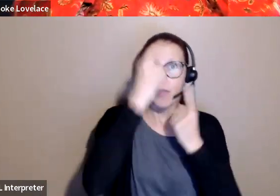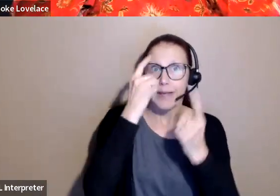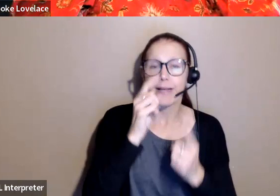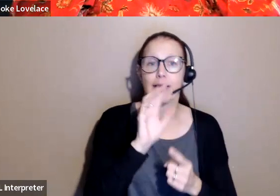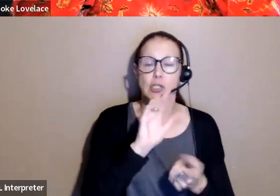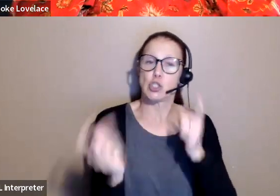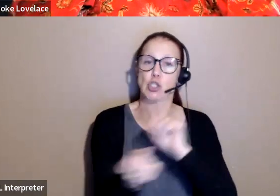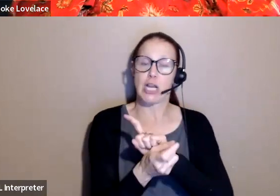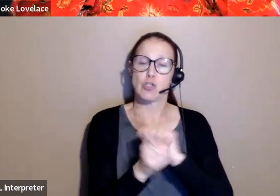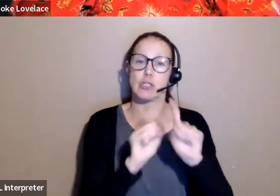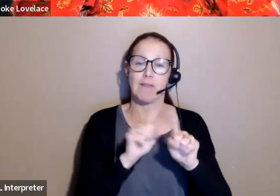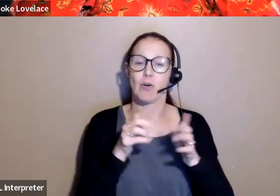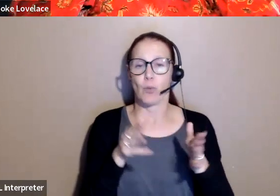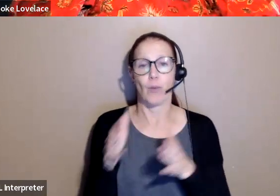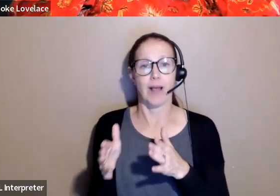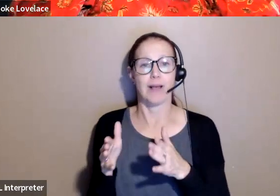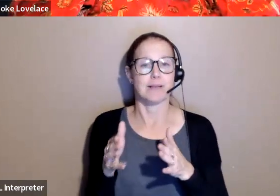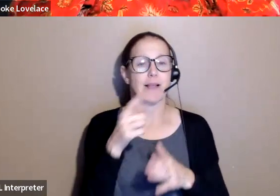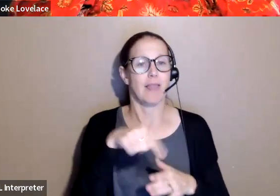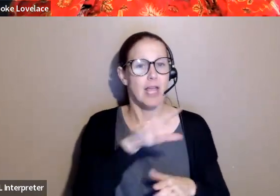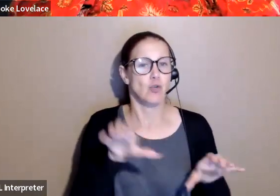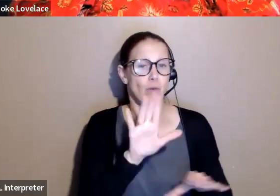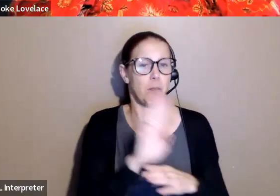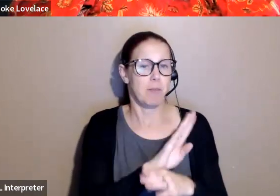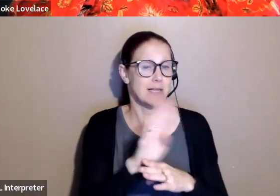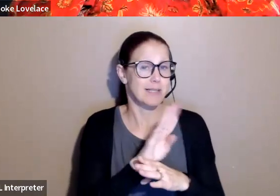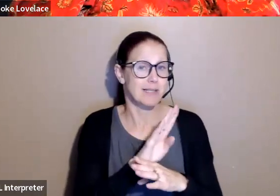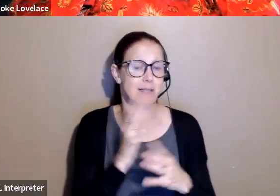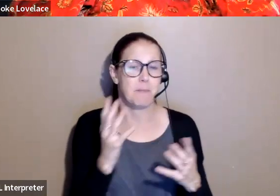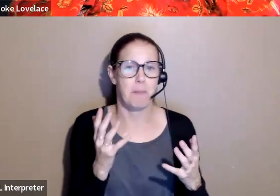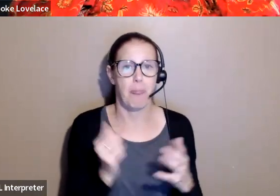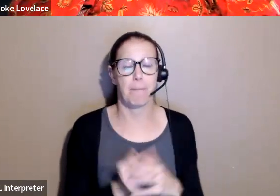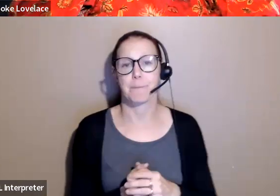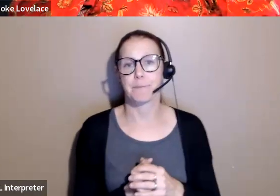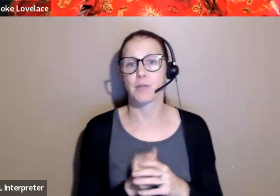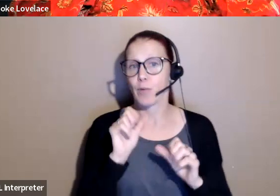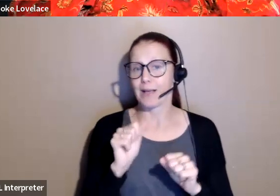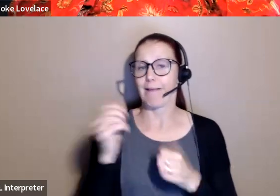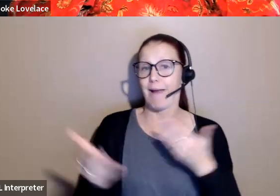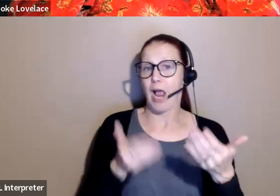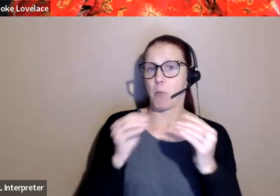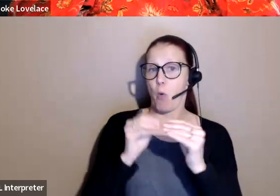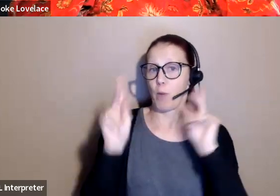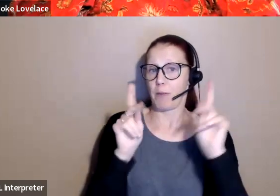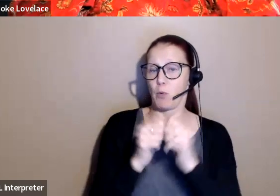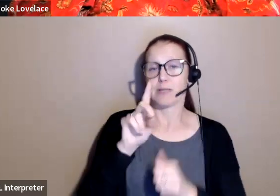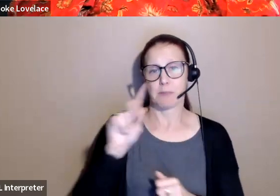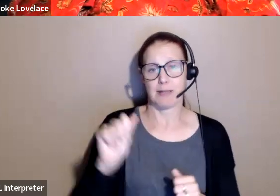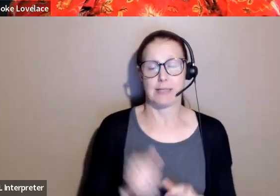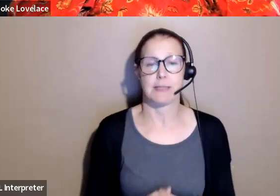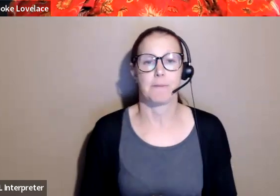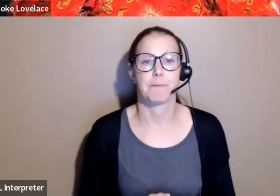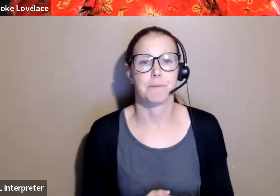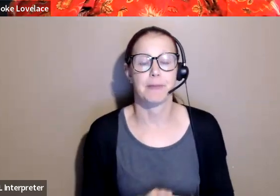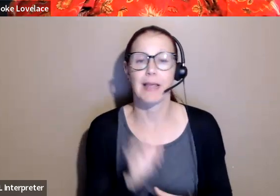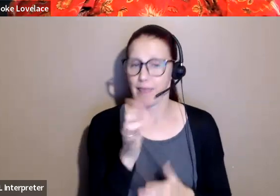thinking and in changing ways that they do their business, so that they can employ more people with disabilities. And